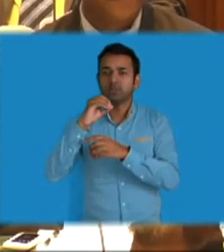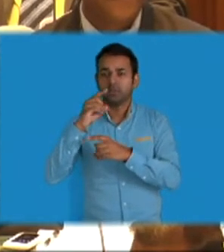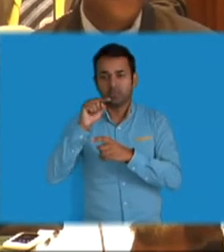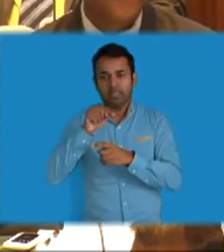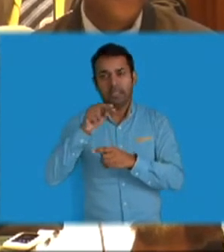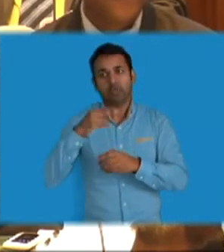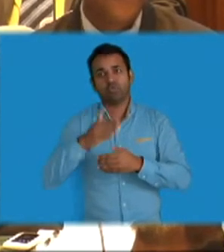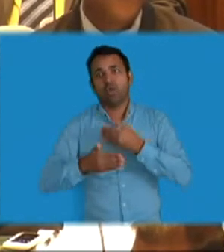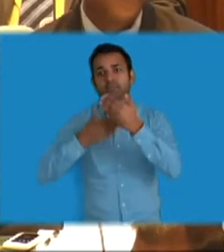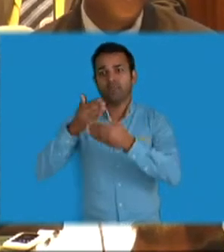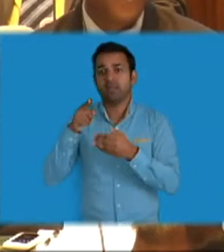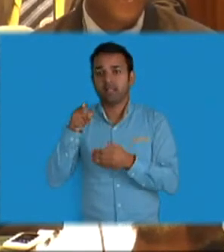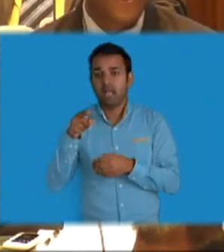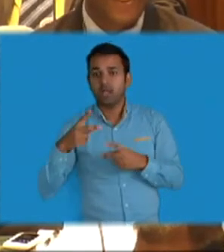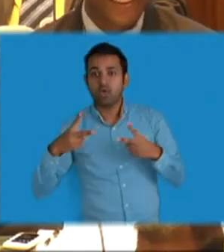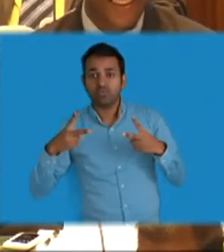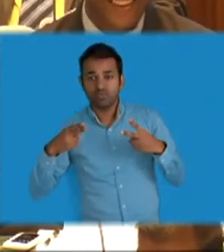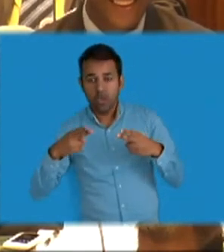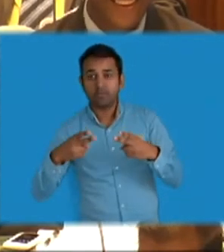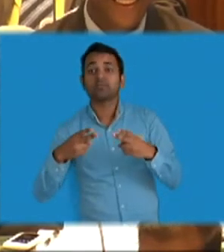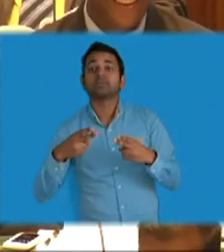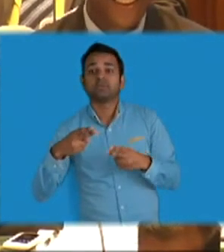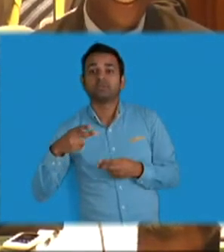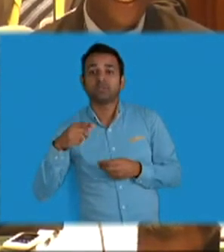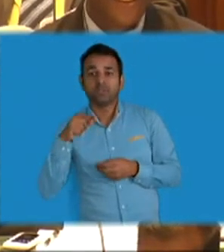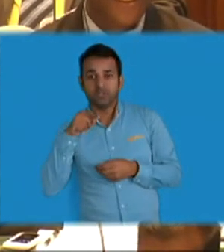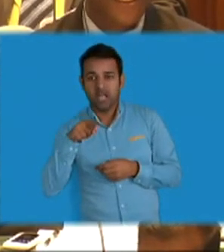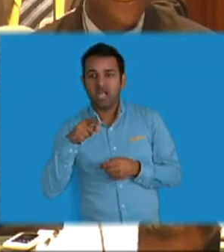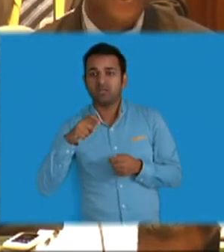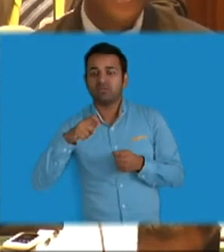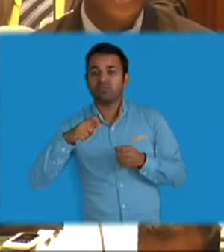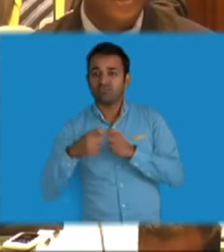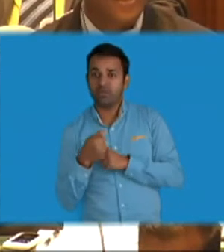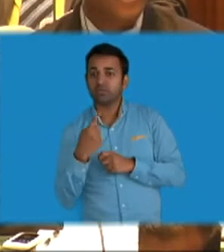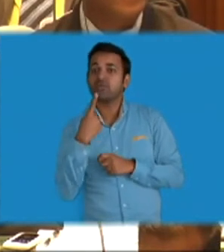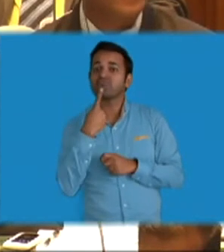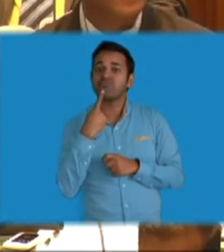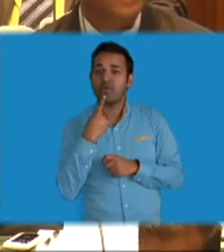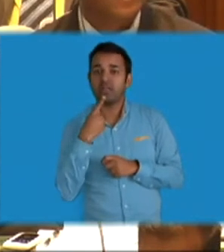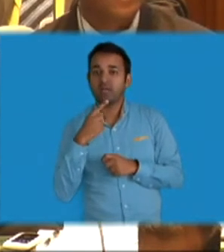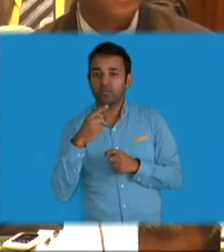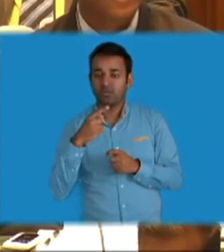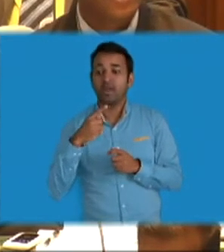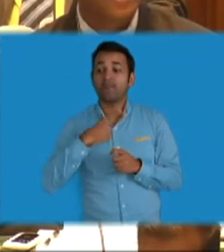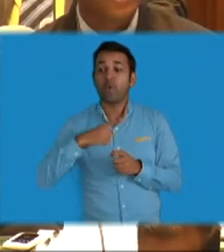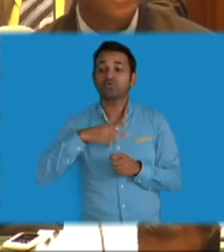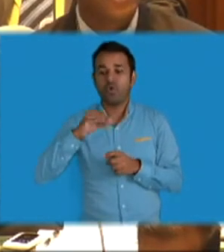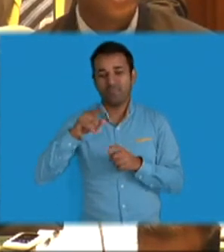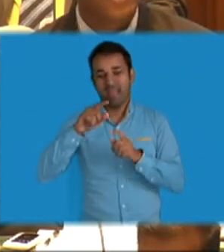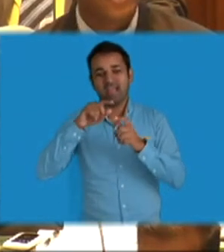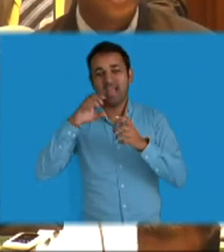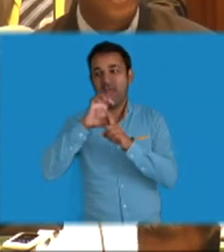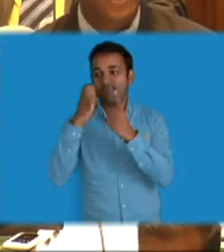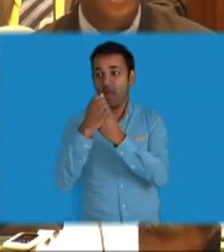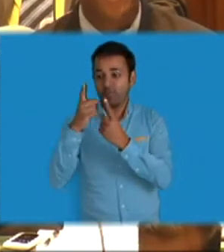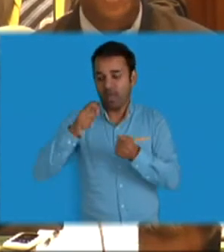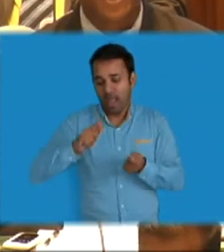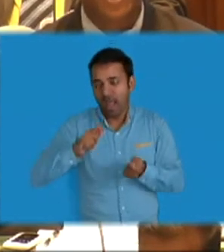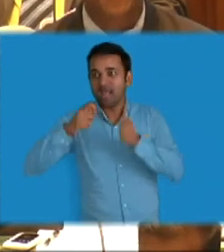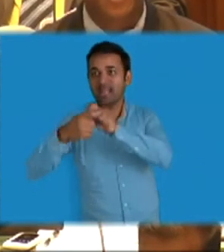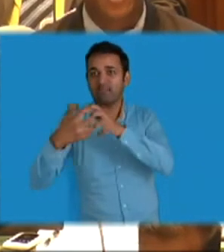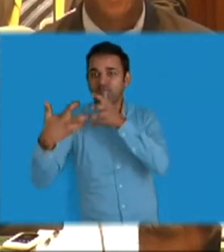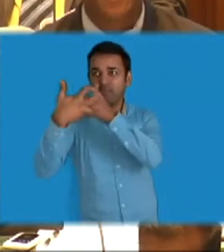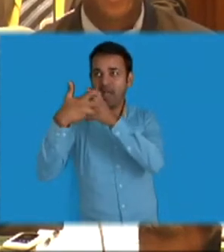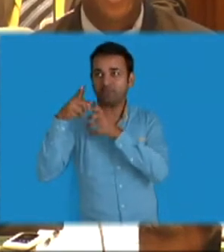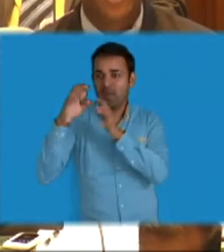crabs will turn red to adapt to the environment. And that is a natural process. And